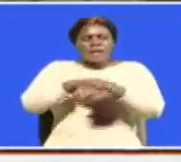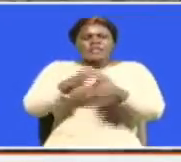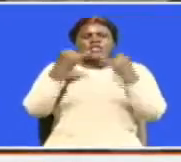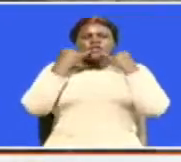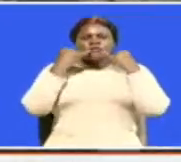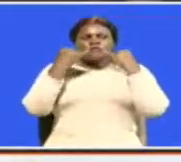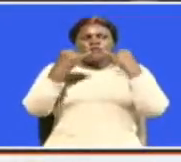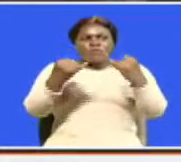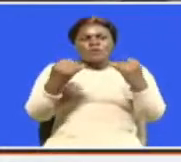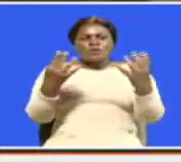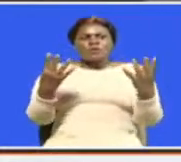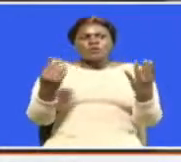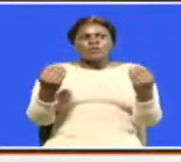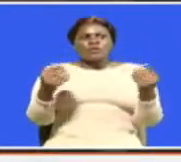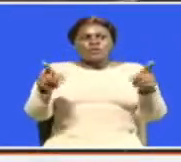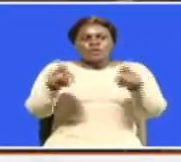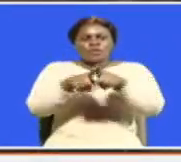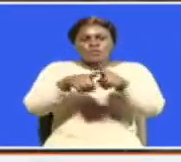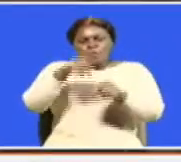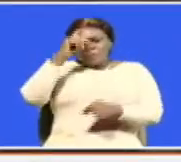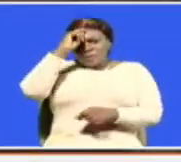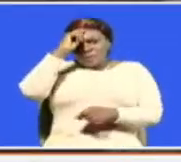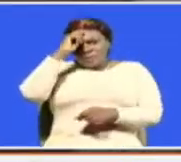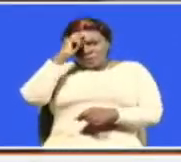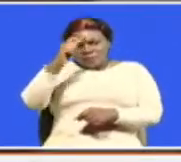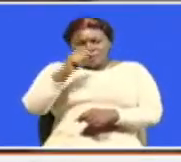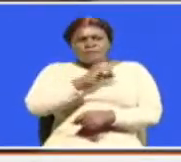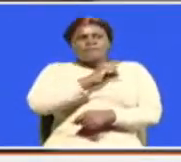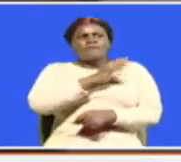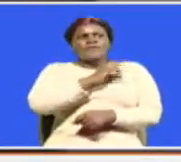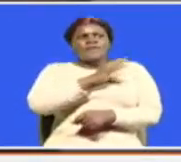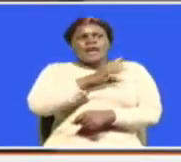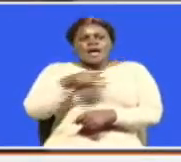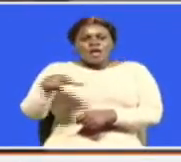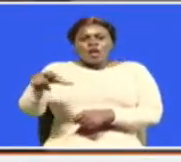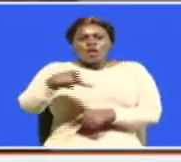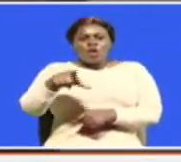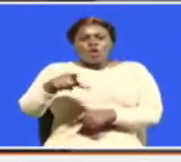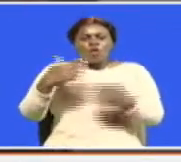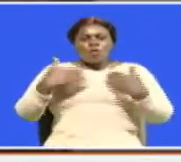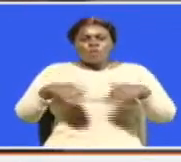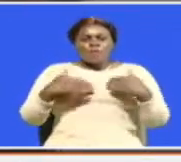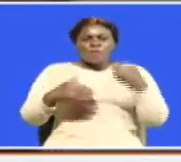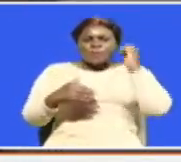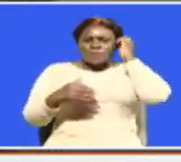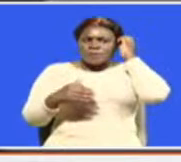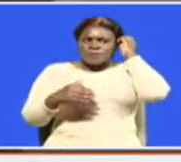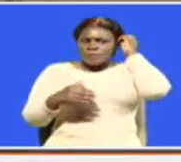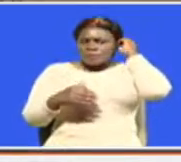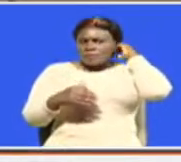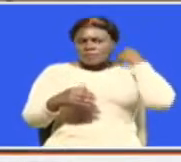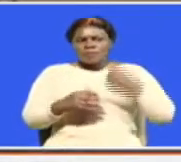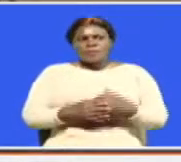is a piece of cake. They are also respected and feared by locals in equal measure.